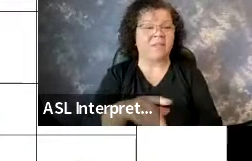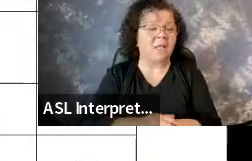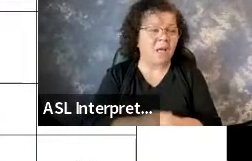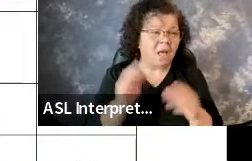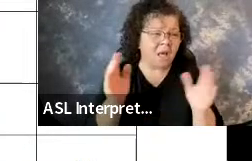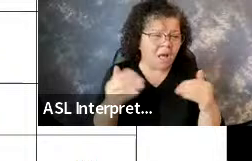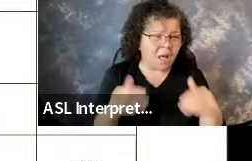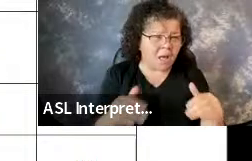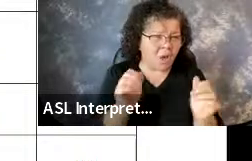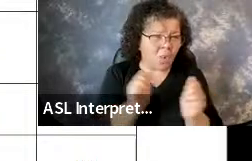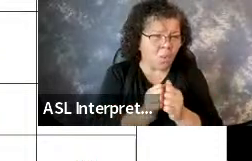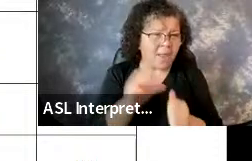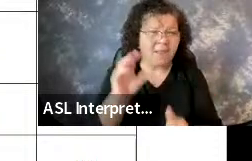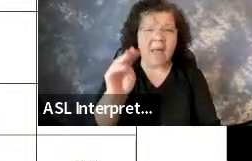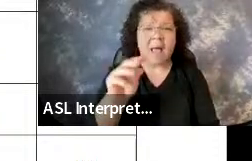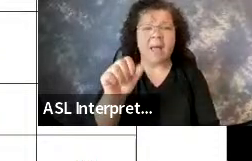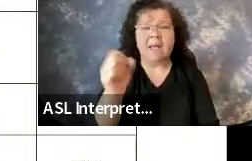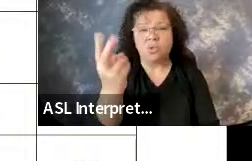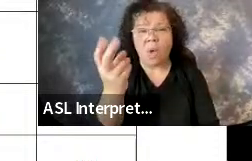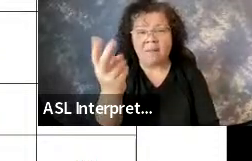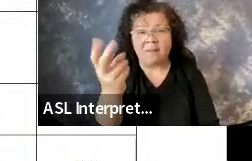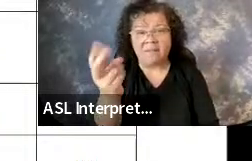With MA 12,